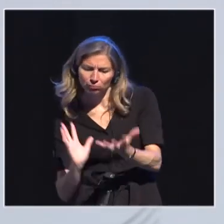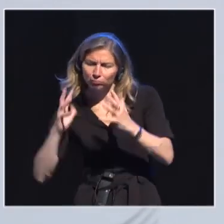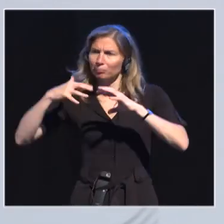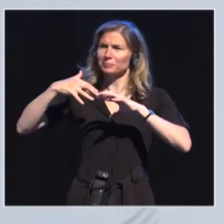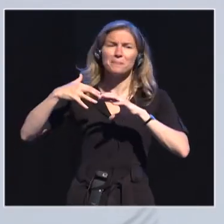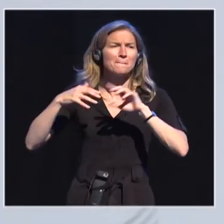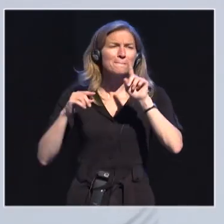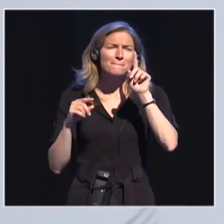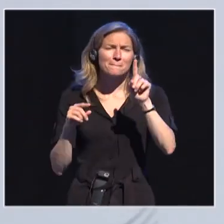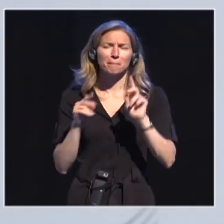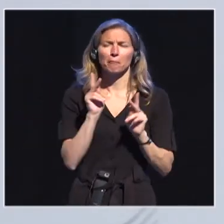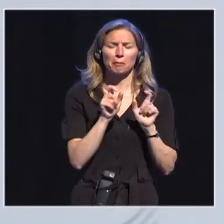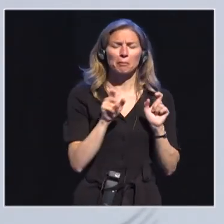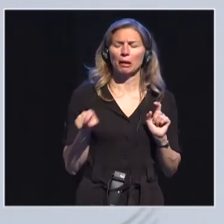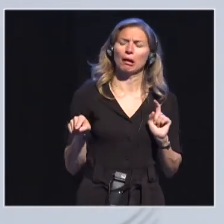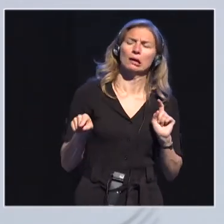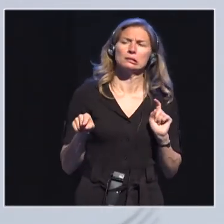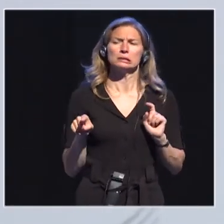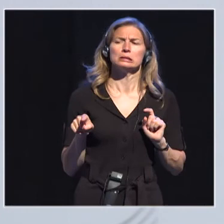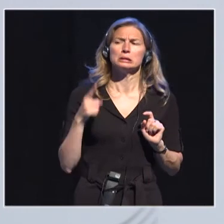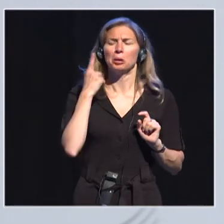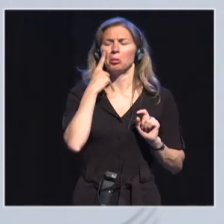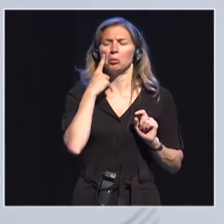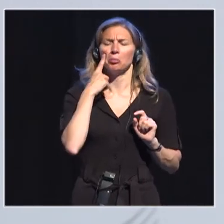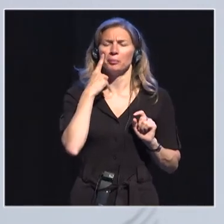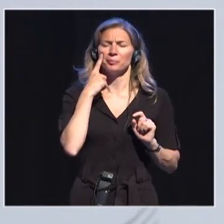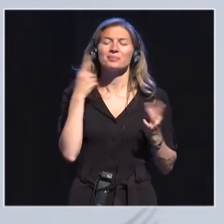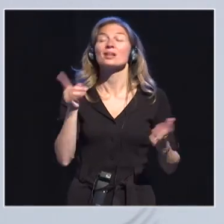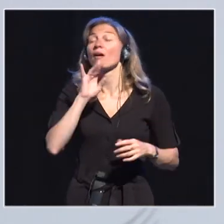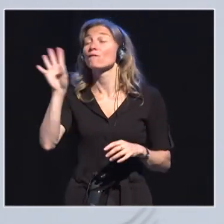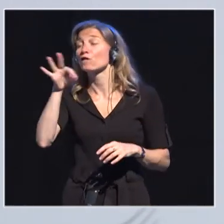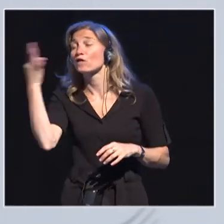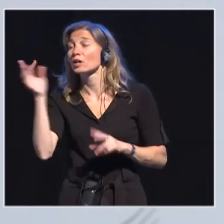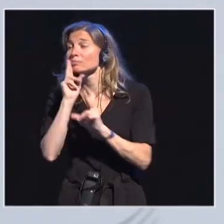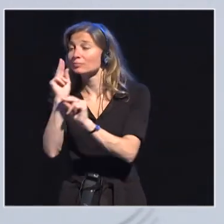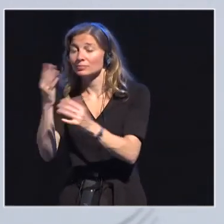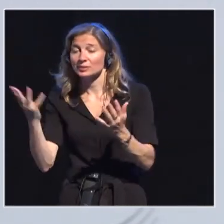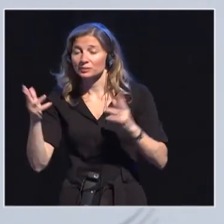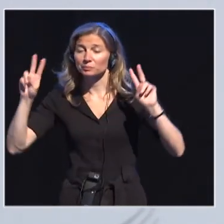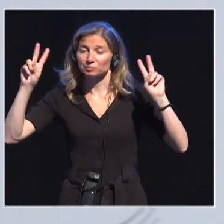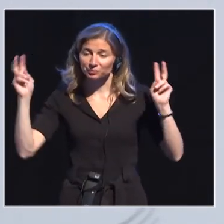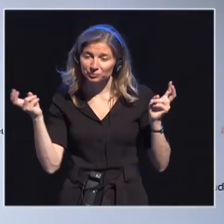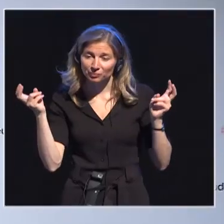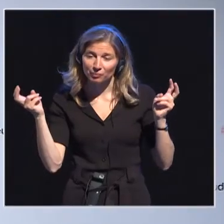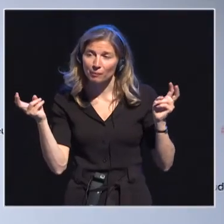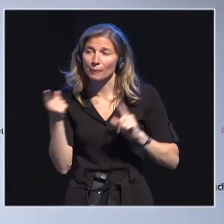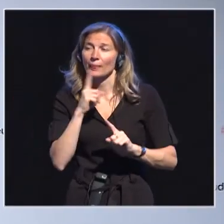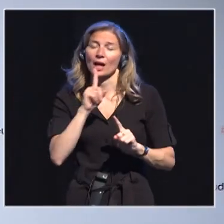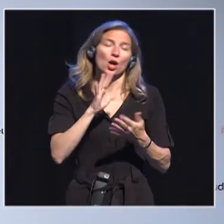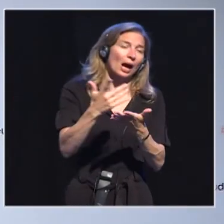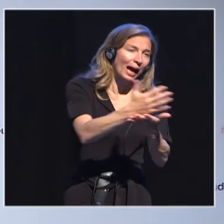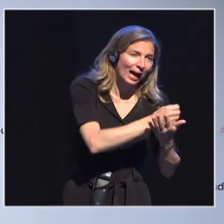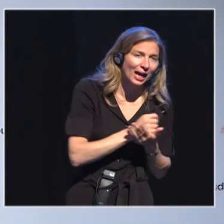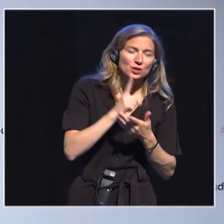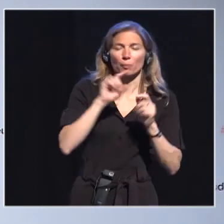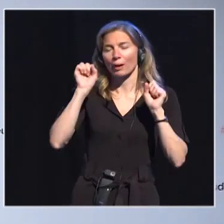it. But I would say there's a saying in French, where you say it's reculer pour mieux sauter, which basically